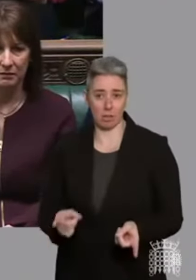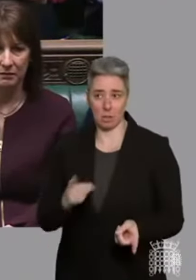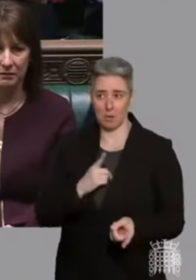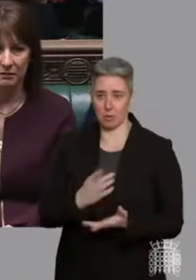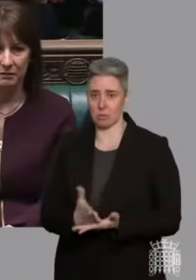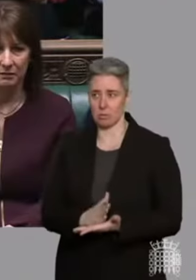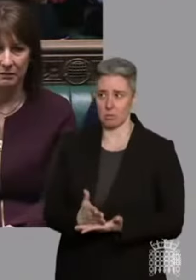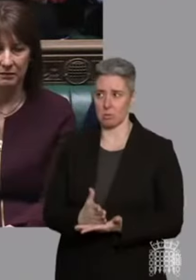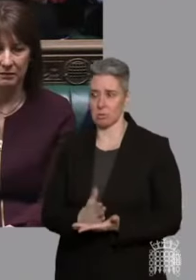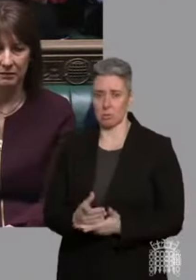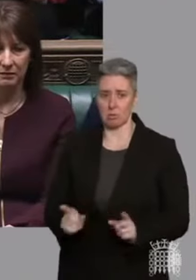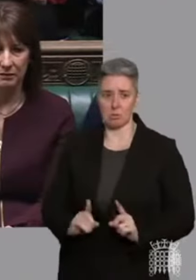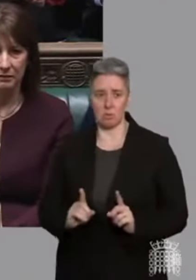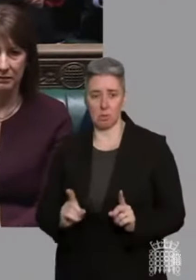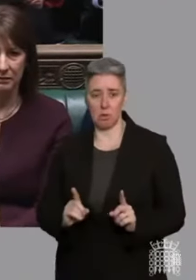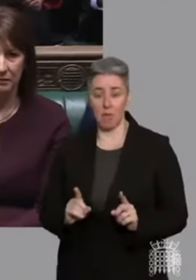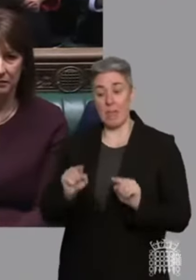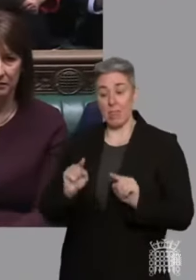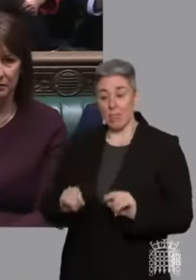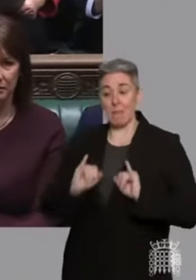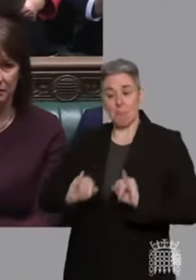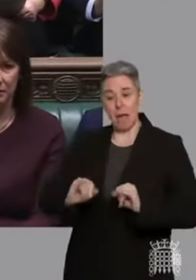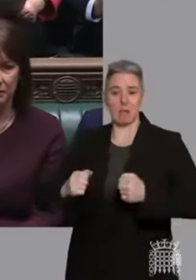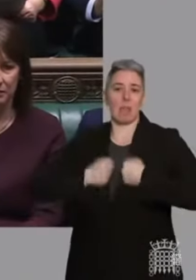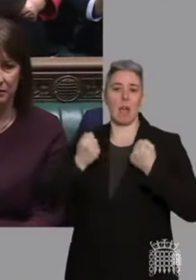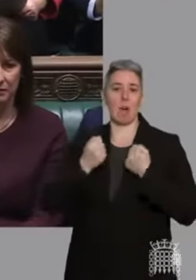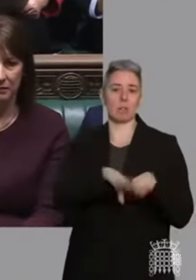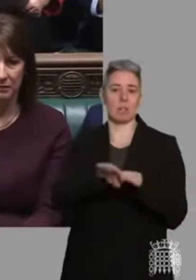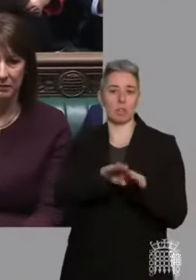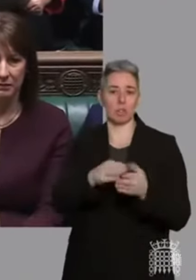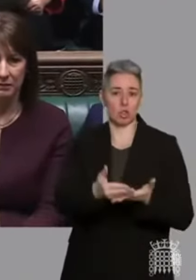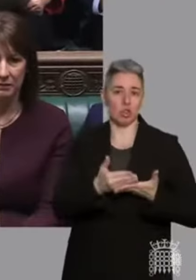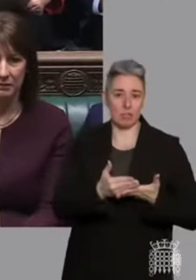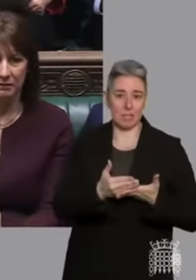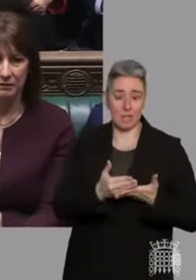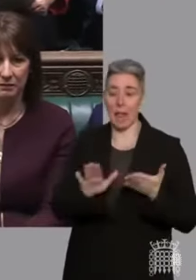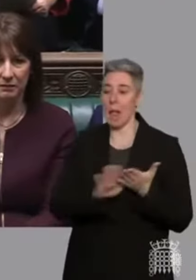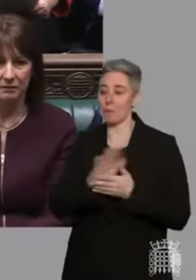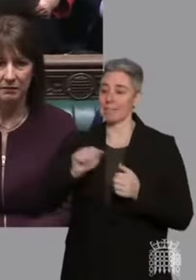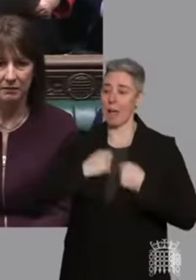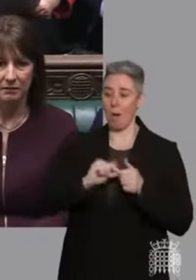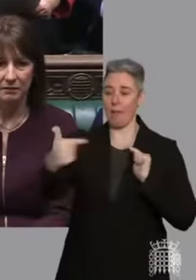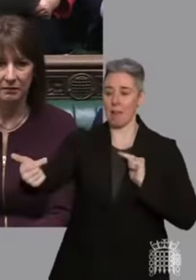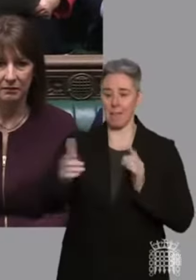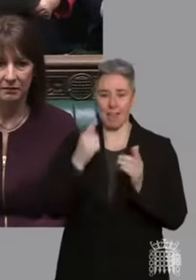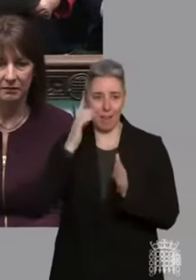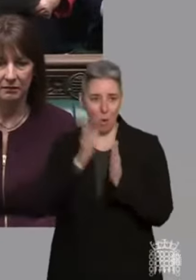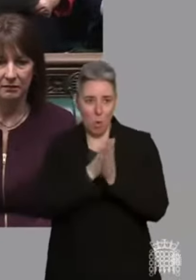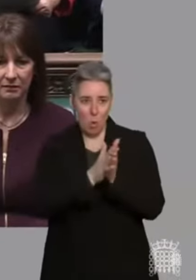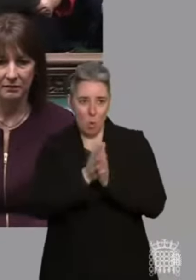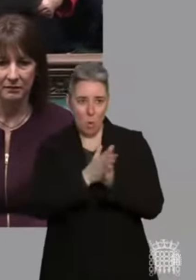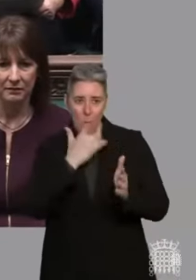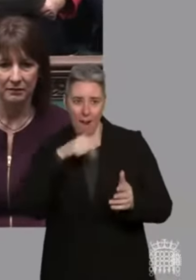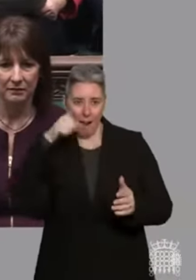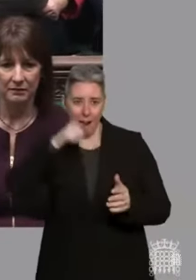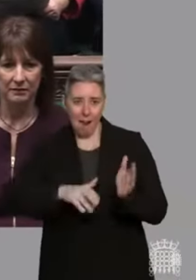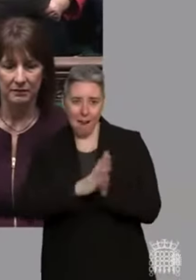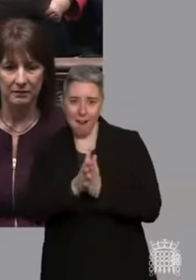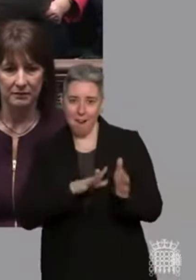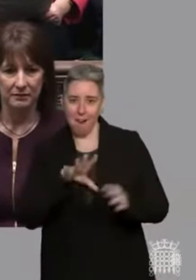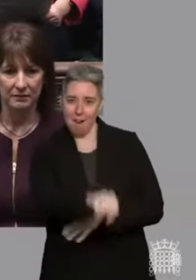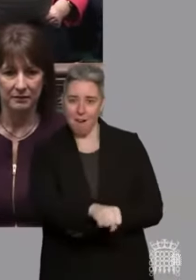to our adversaries. Now, some within the party opposite know exactly what I'm talking about. That is